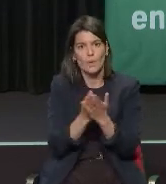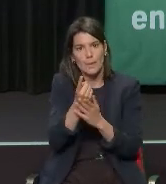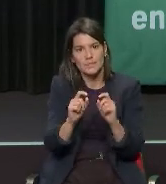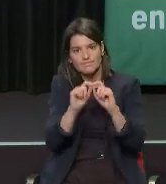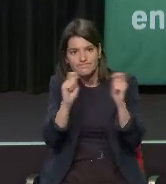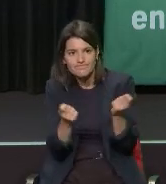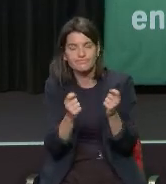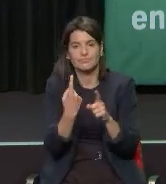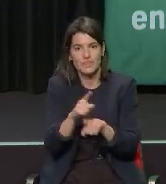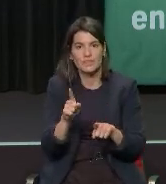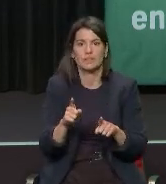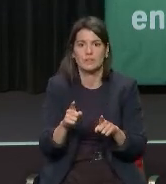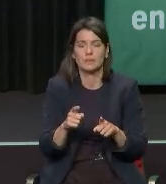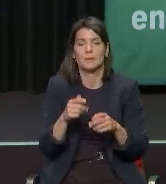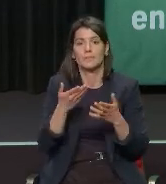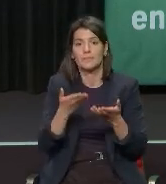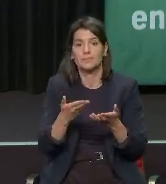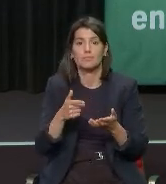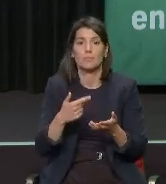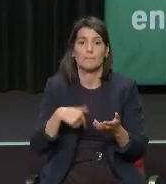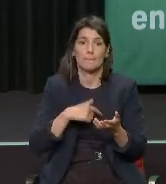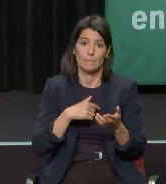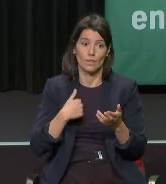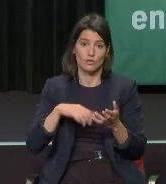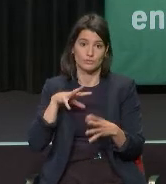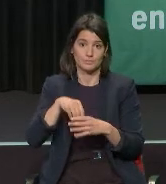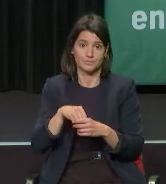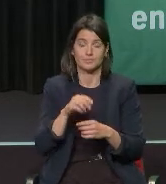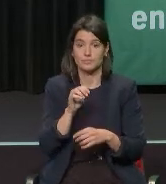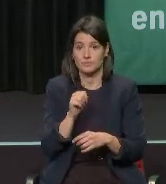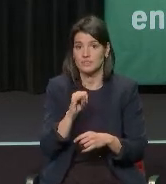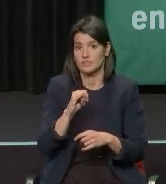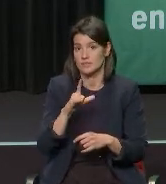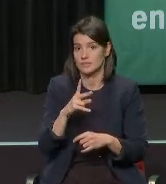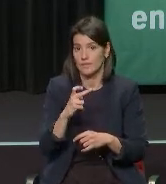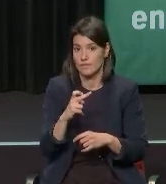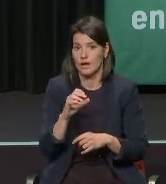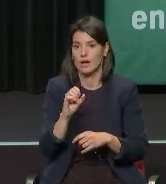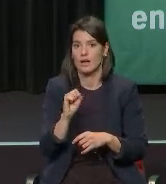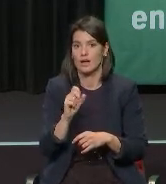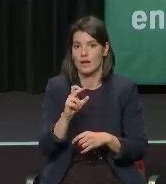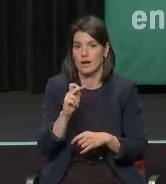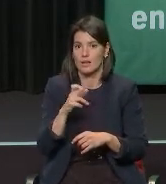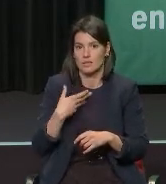and this is where Silva Carbon comes in. Silva Carbon is also the